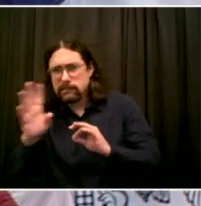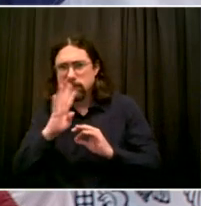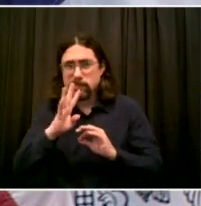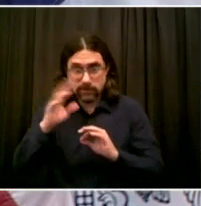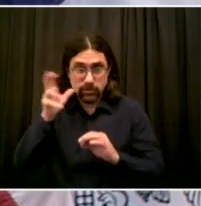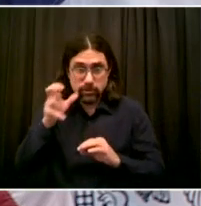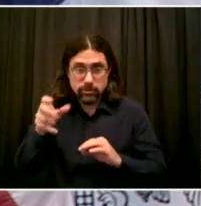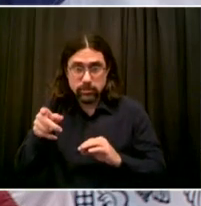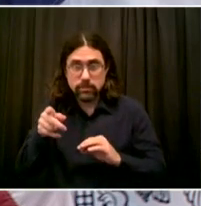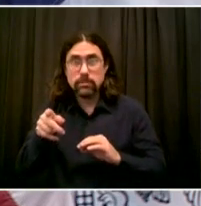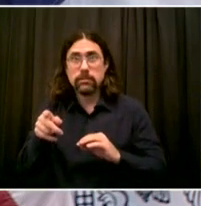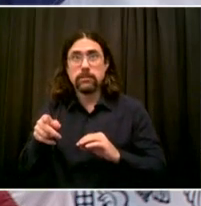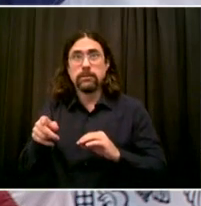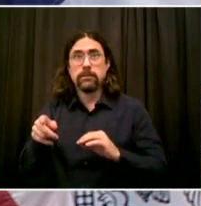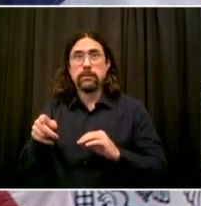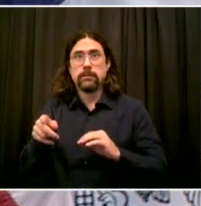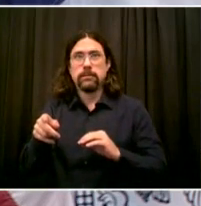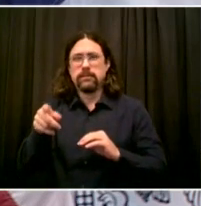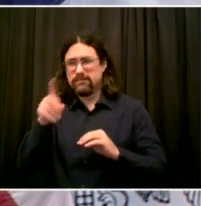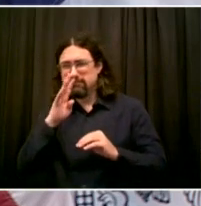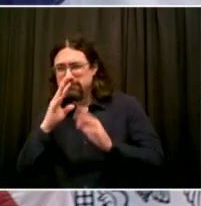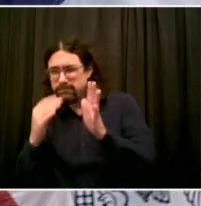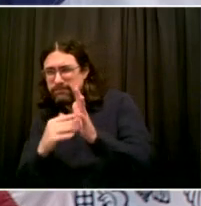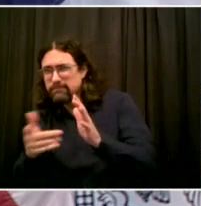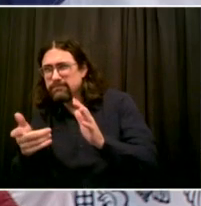Start again, Melanie. Make sure you're unmuted.